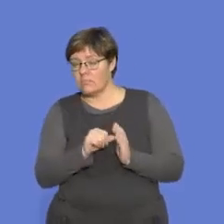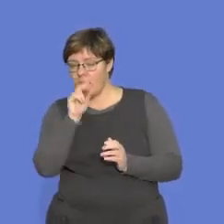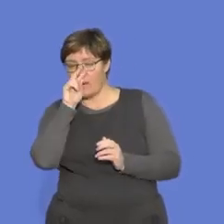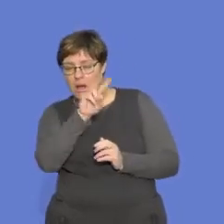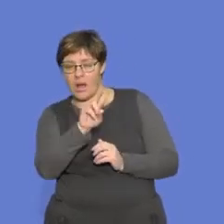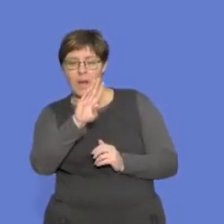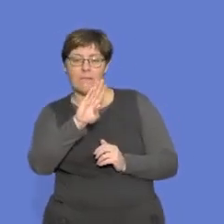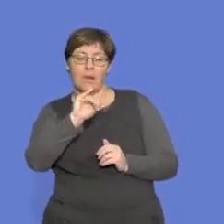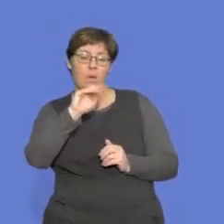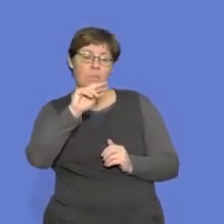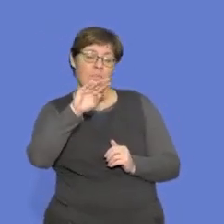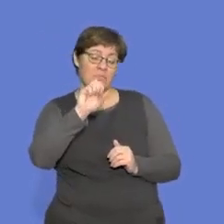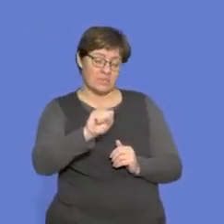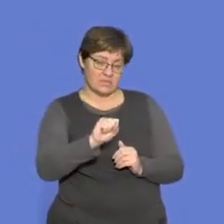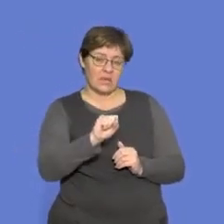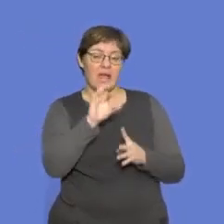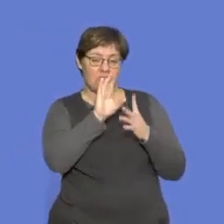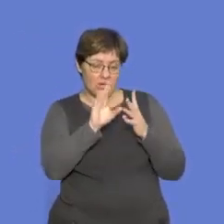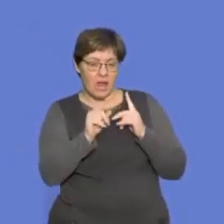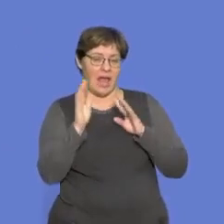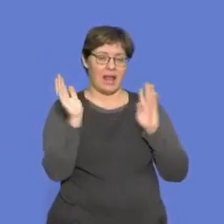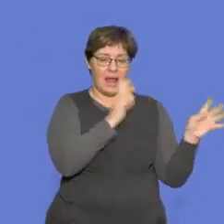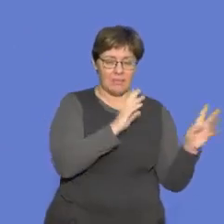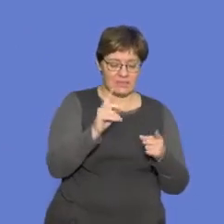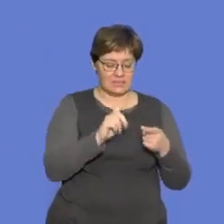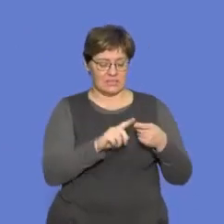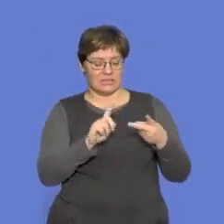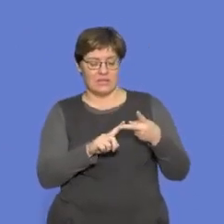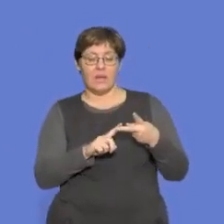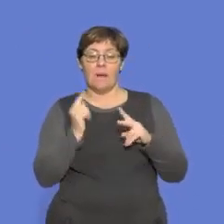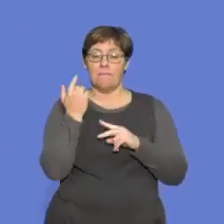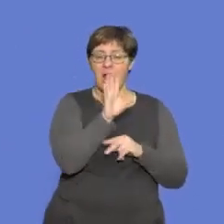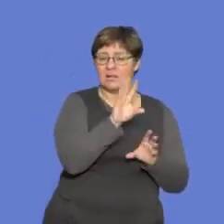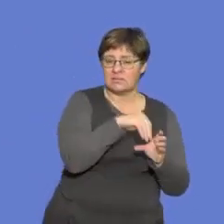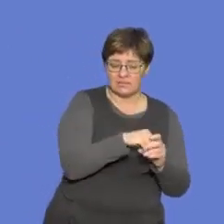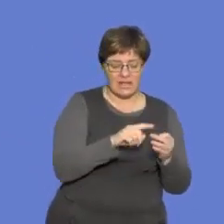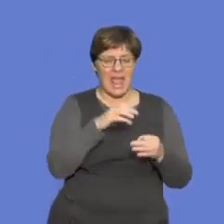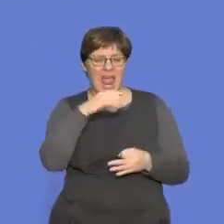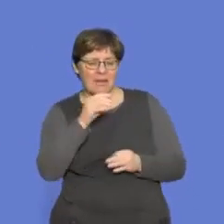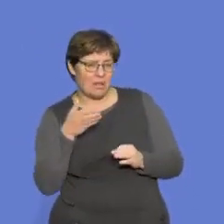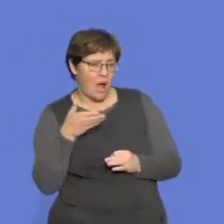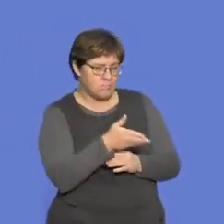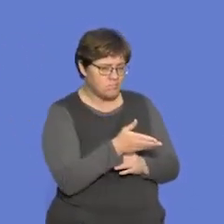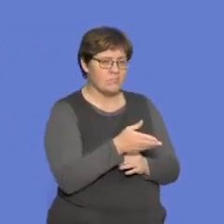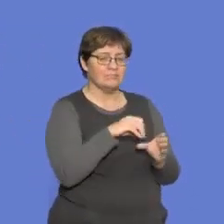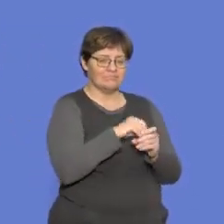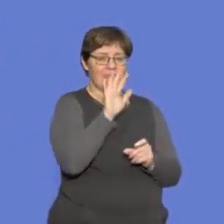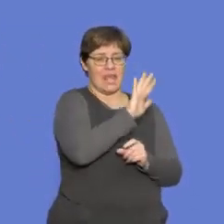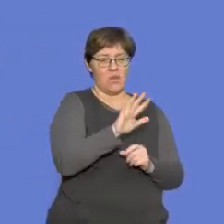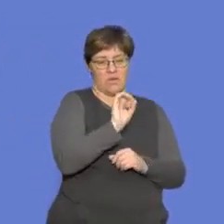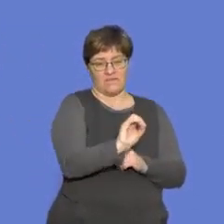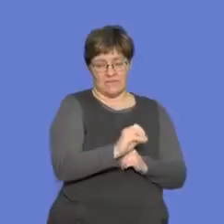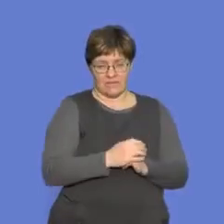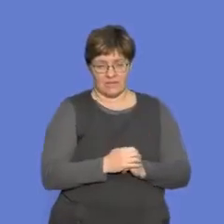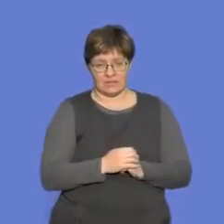are areas that are characterized by the climate, the type of plants and animals that are uniquely found in those areas. And that is